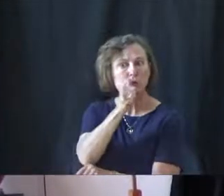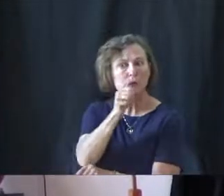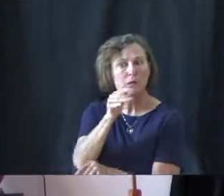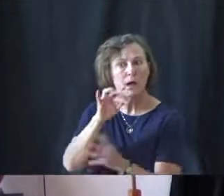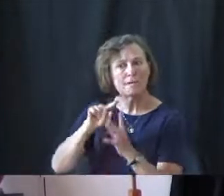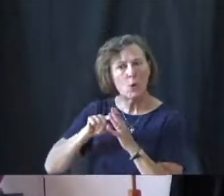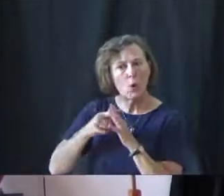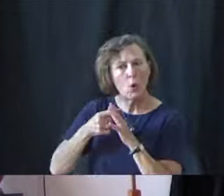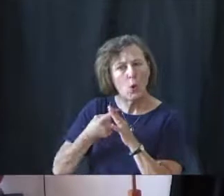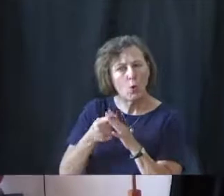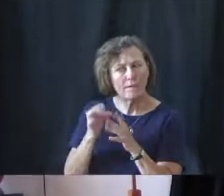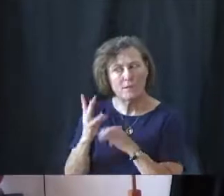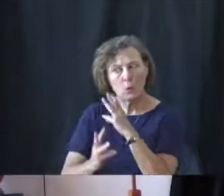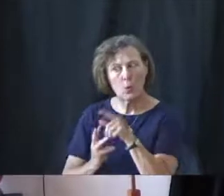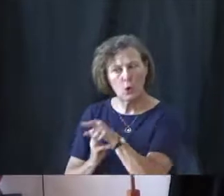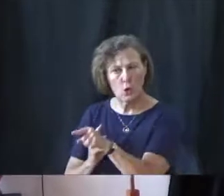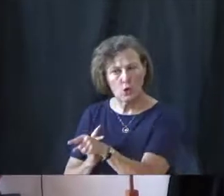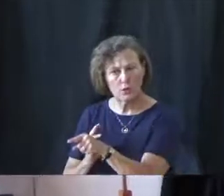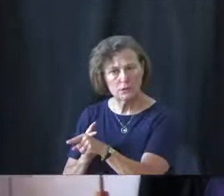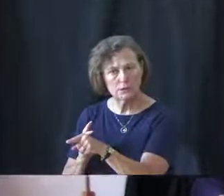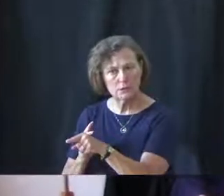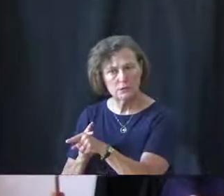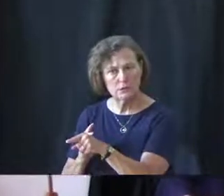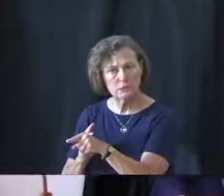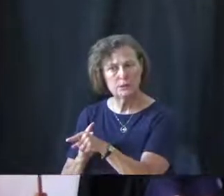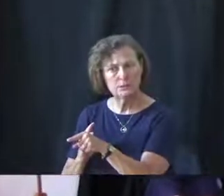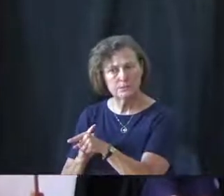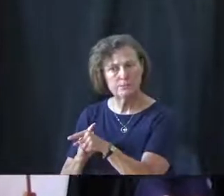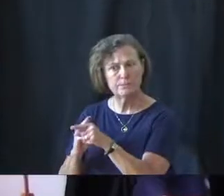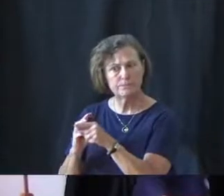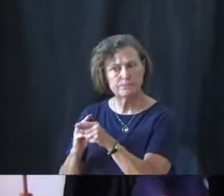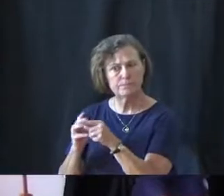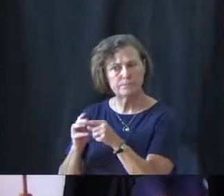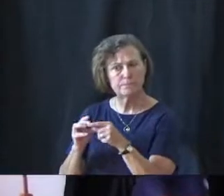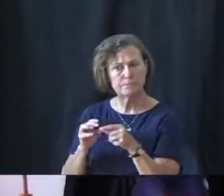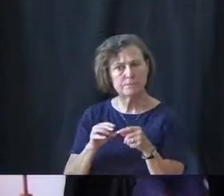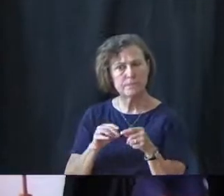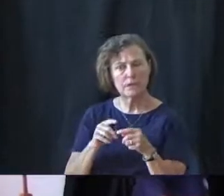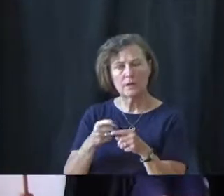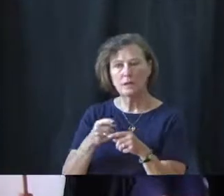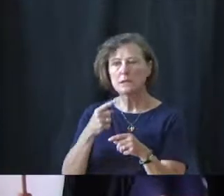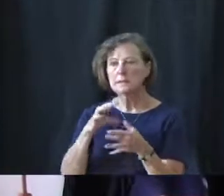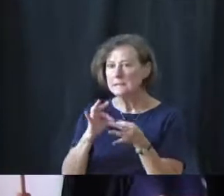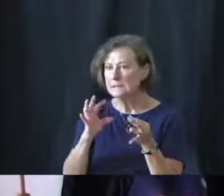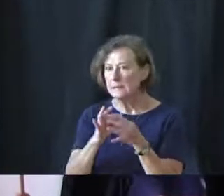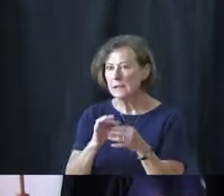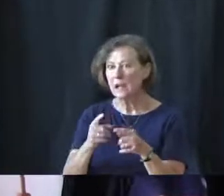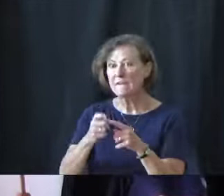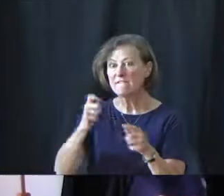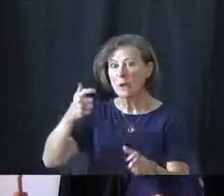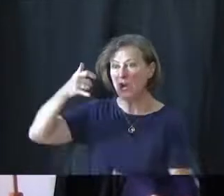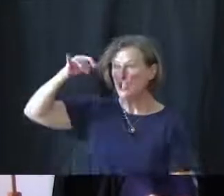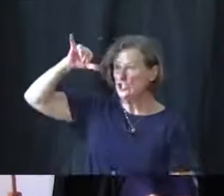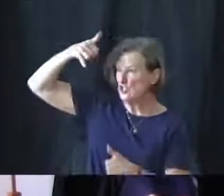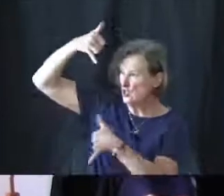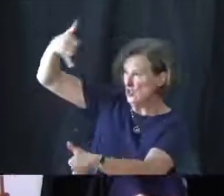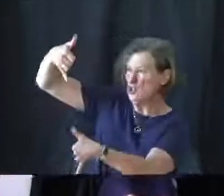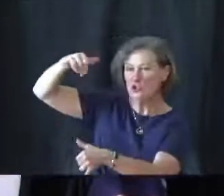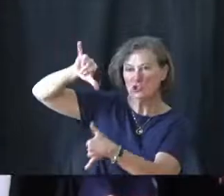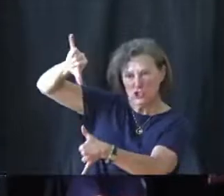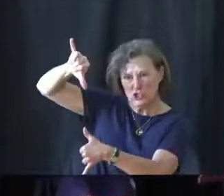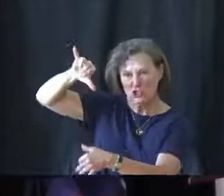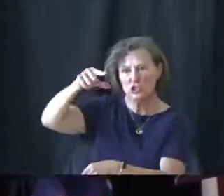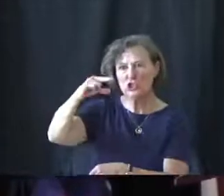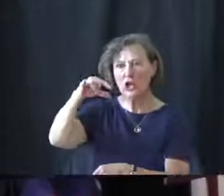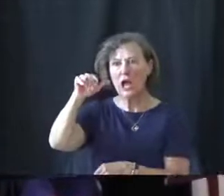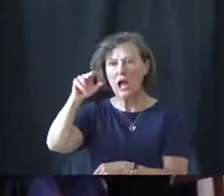origin of the world related, "From a giant arose the heaven and earth. From